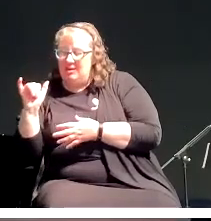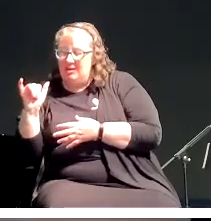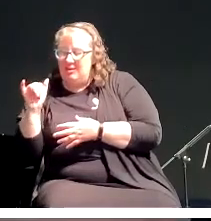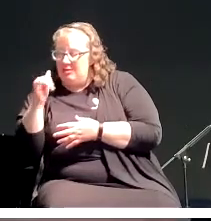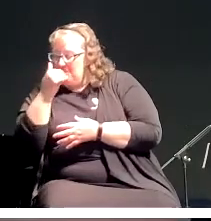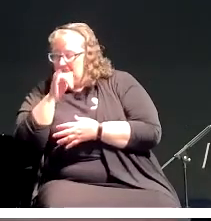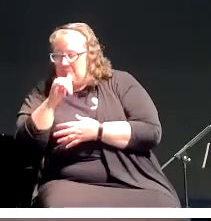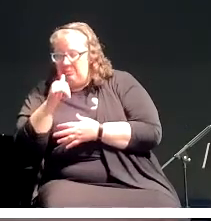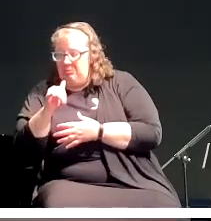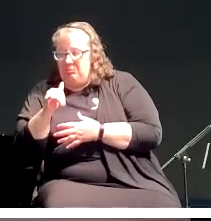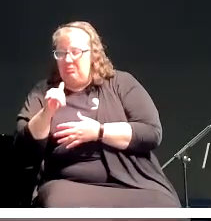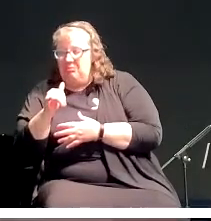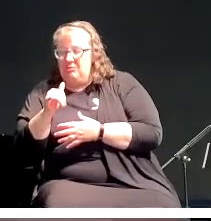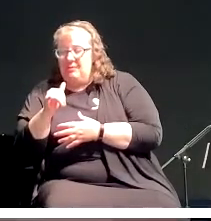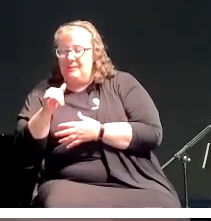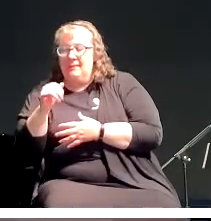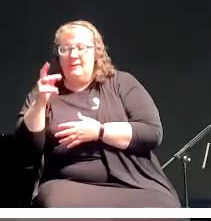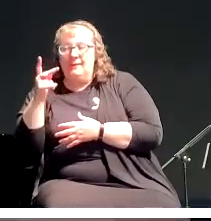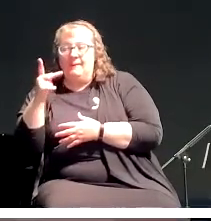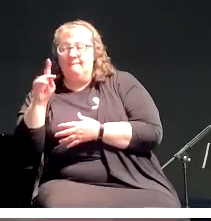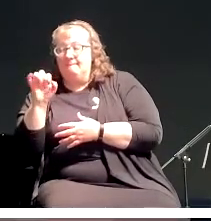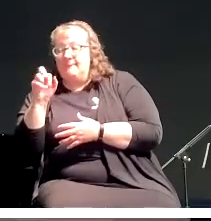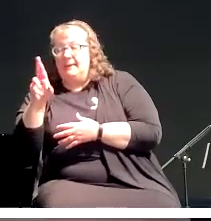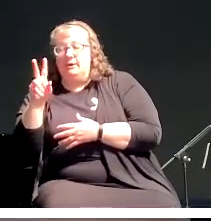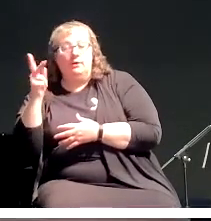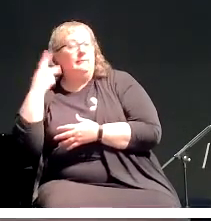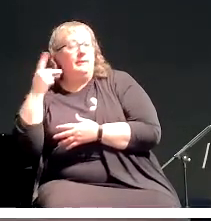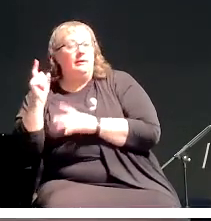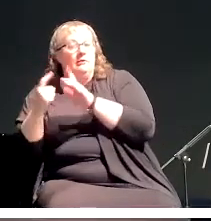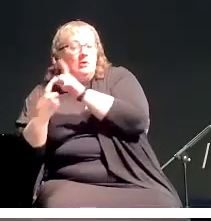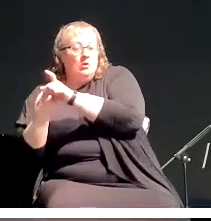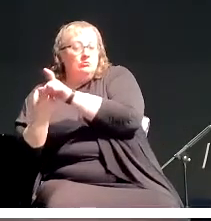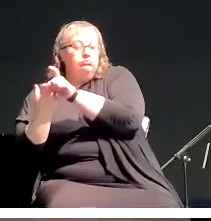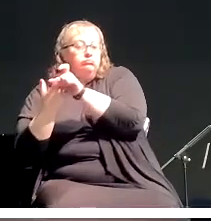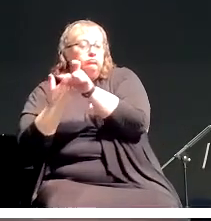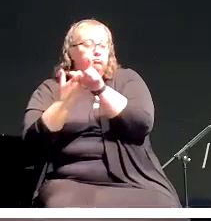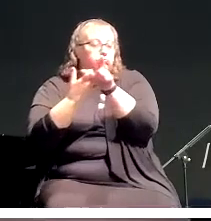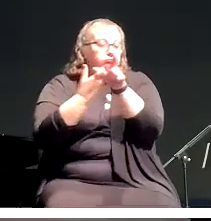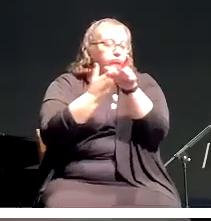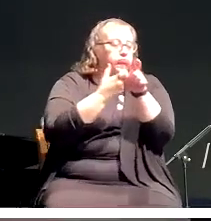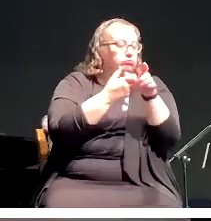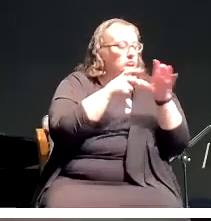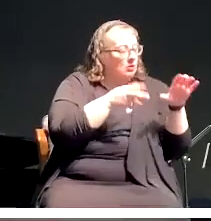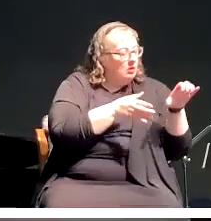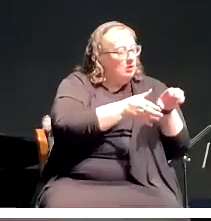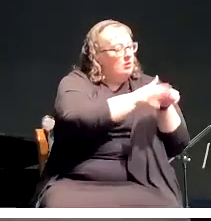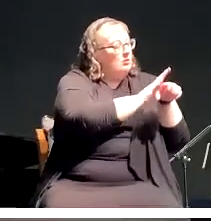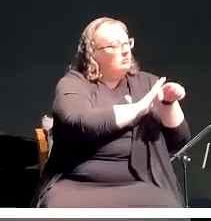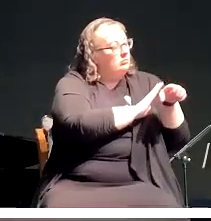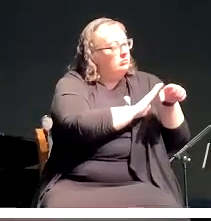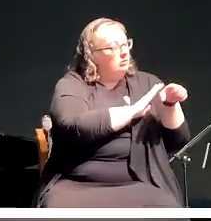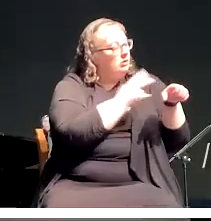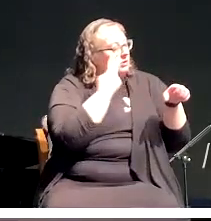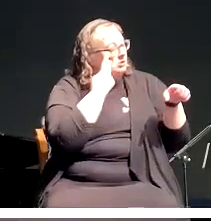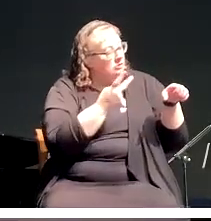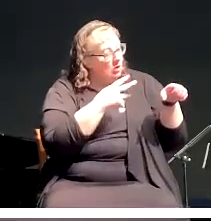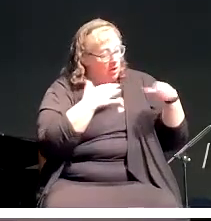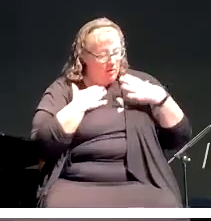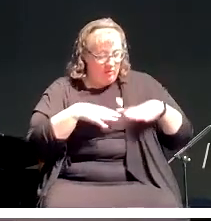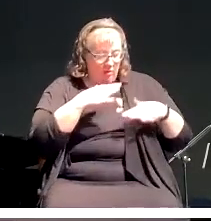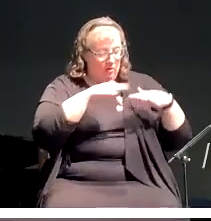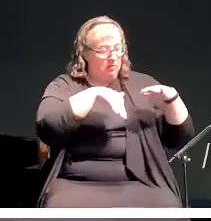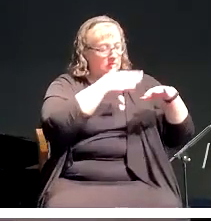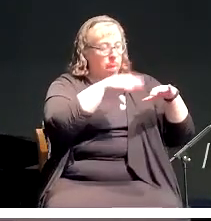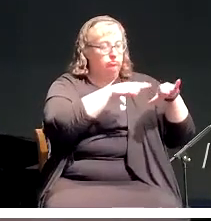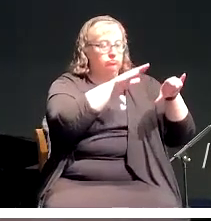nonsense. Peter, however, got up and ran to the tomb. Bending over, he saw the strips of linen lying by